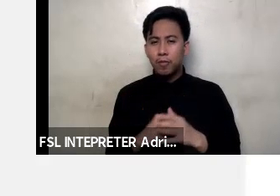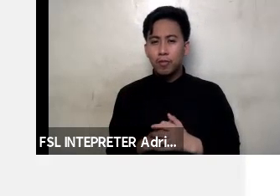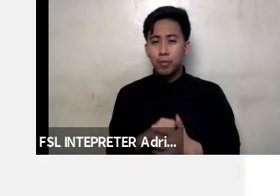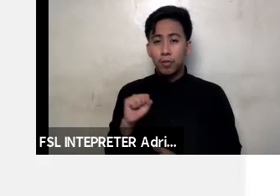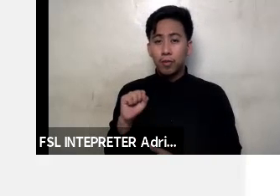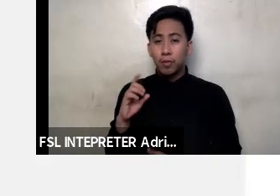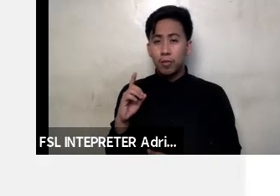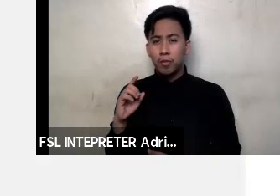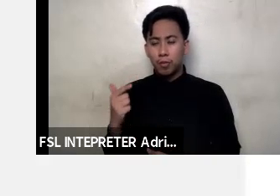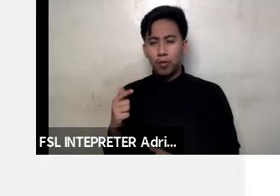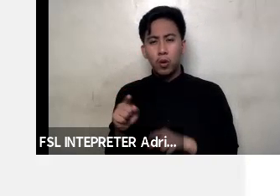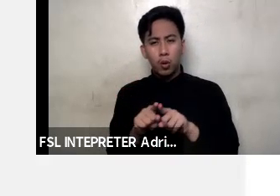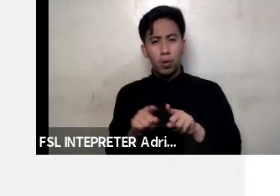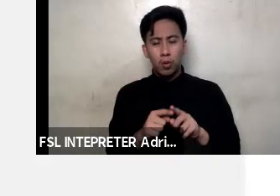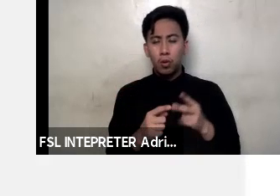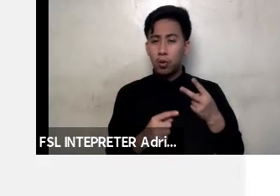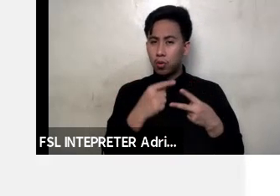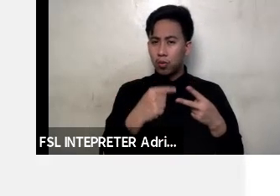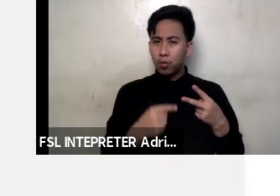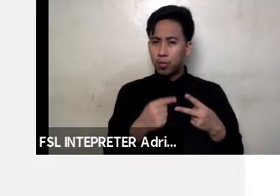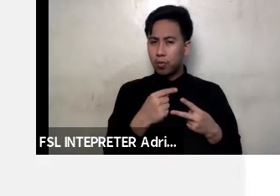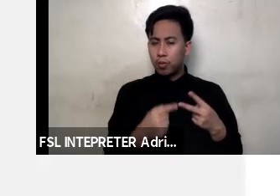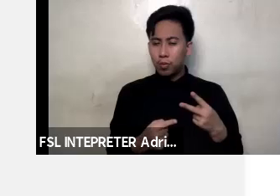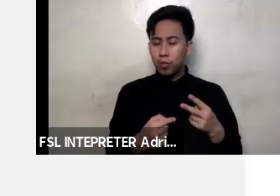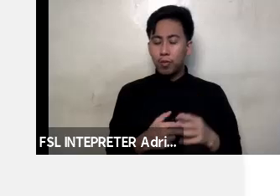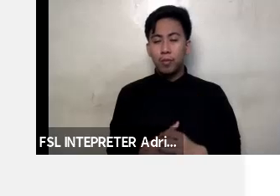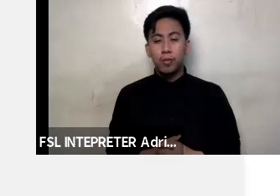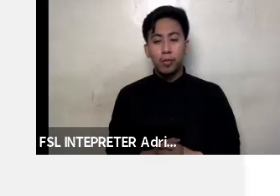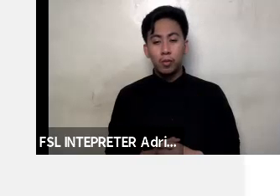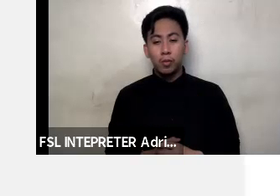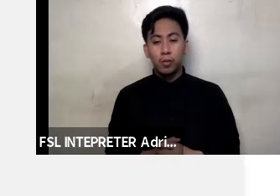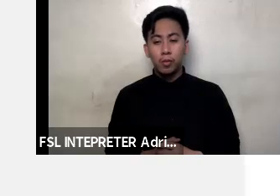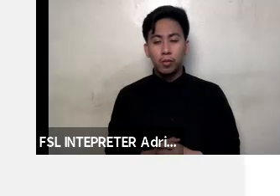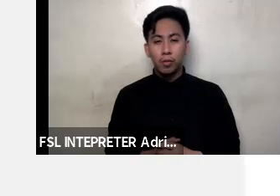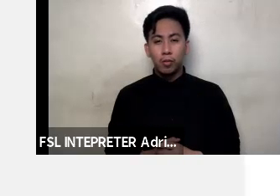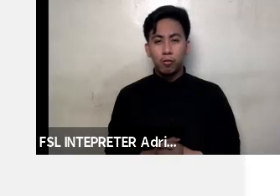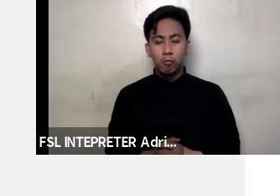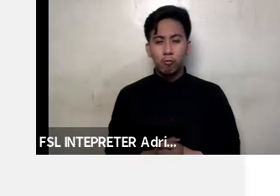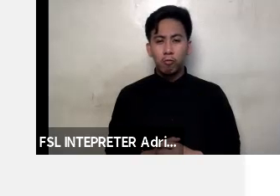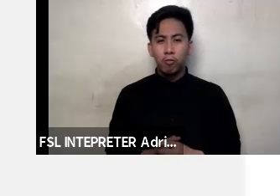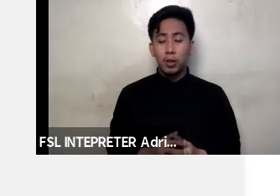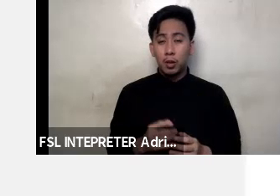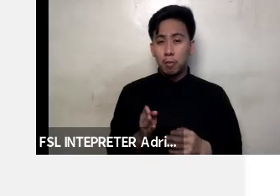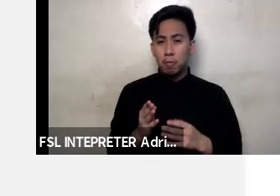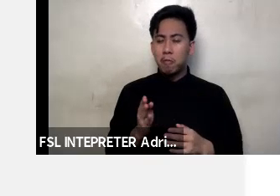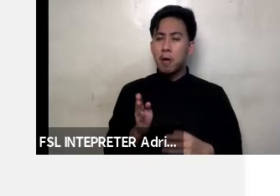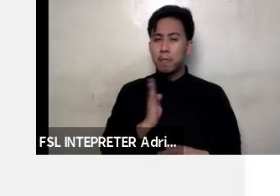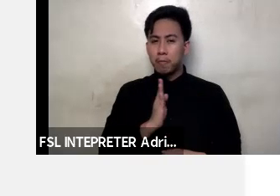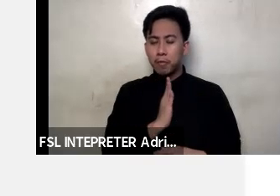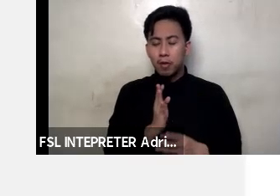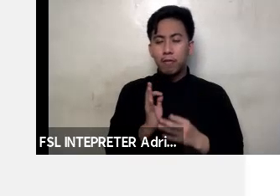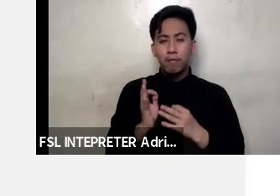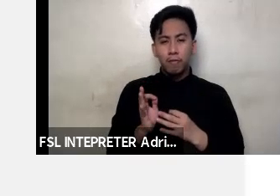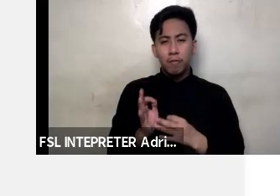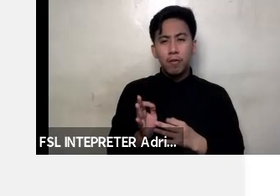SDG. No? You can see here the one in purple, yung low birth weight, exclusive breastfeeding in green, then down the line. As you